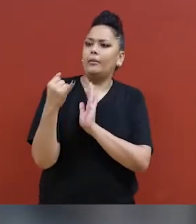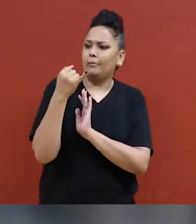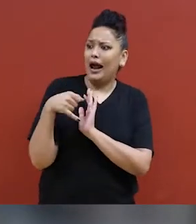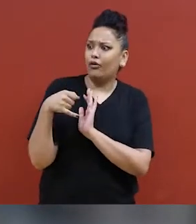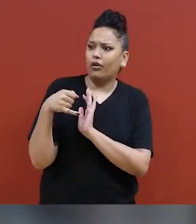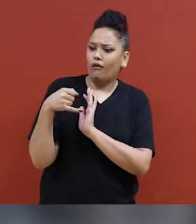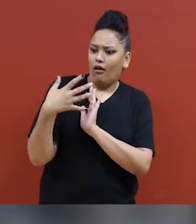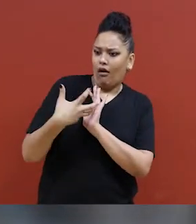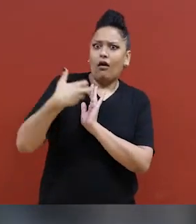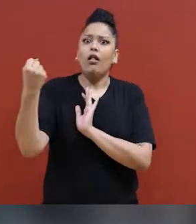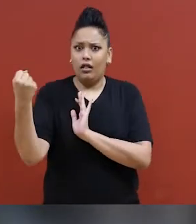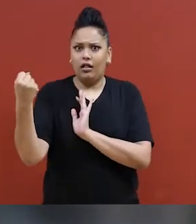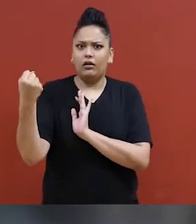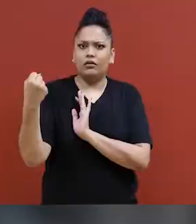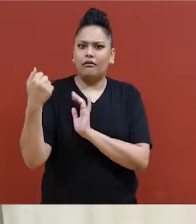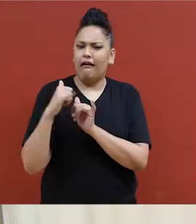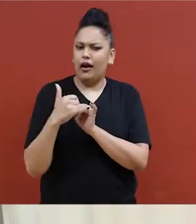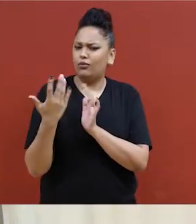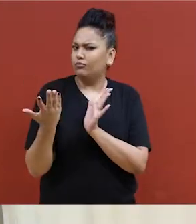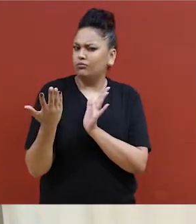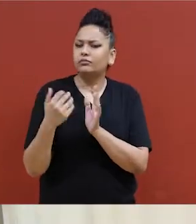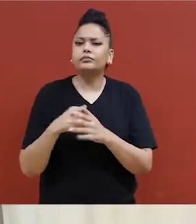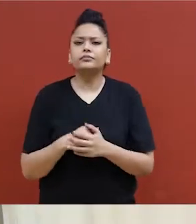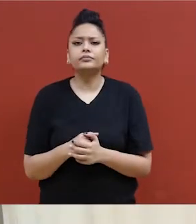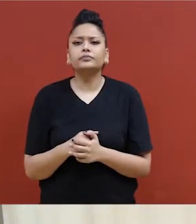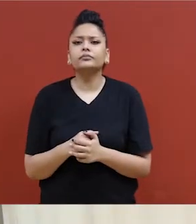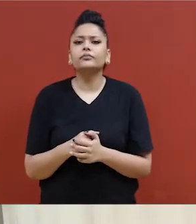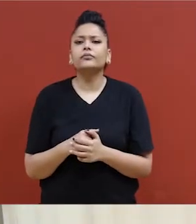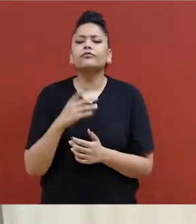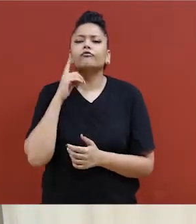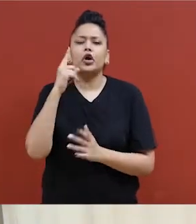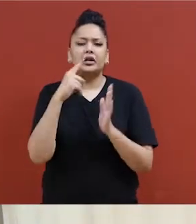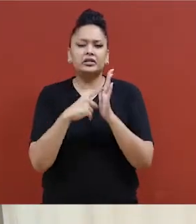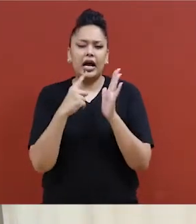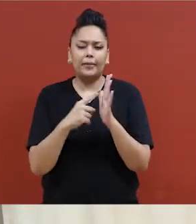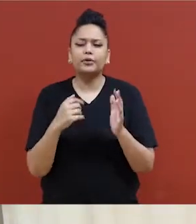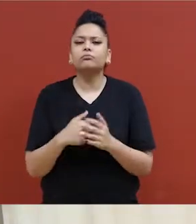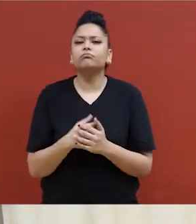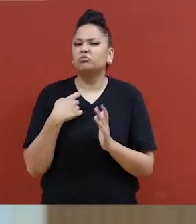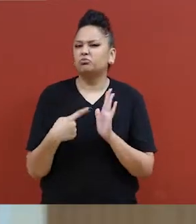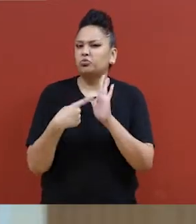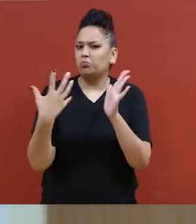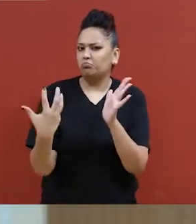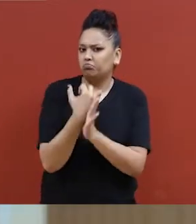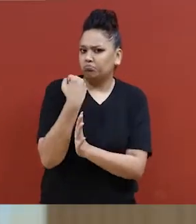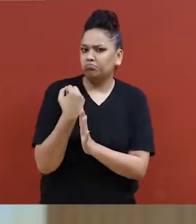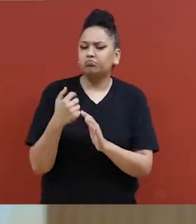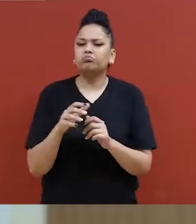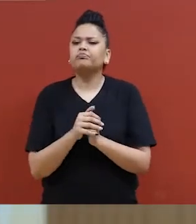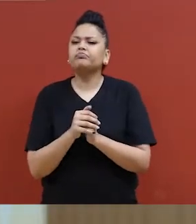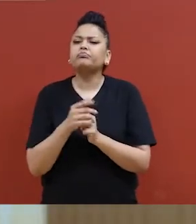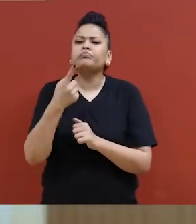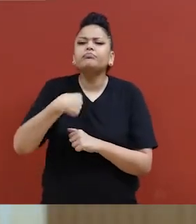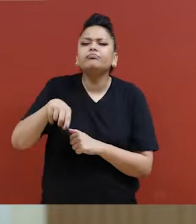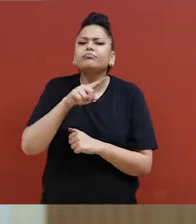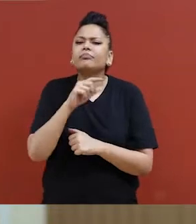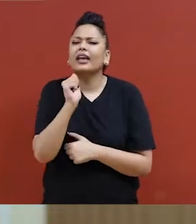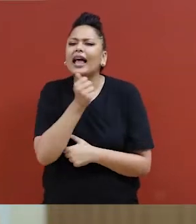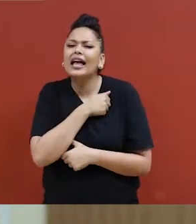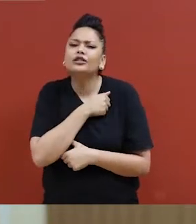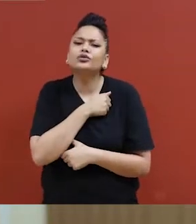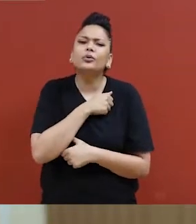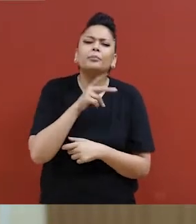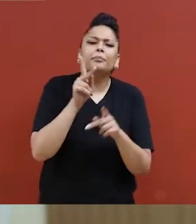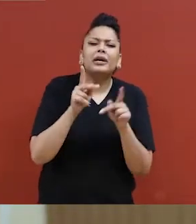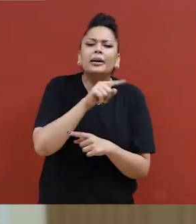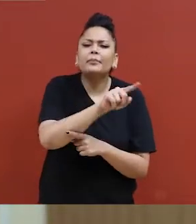those boundaries with us, give me some examples, if you can, about how society